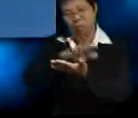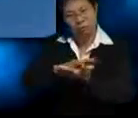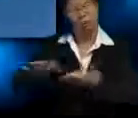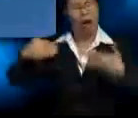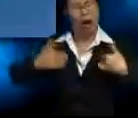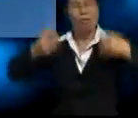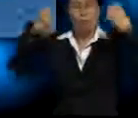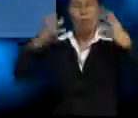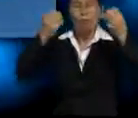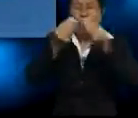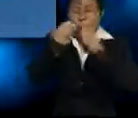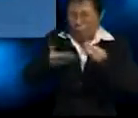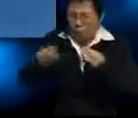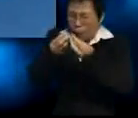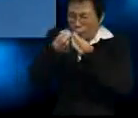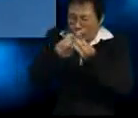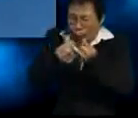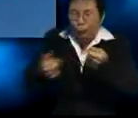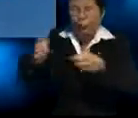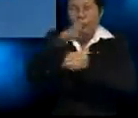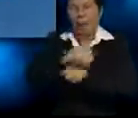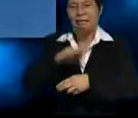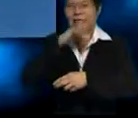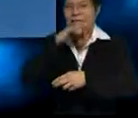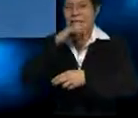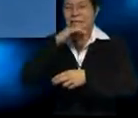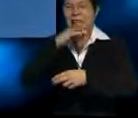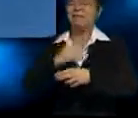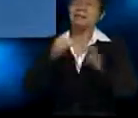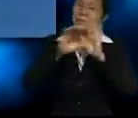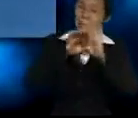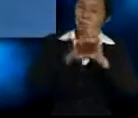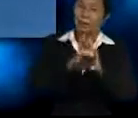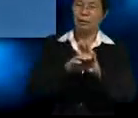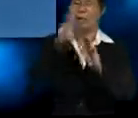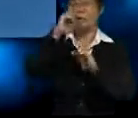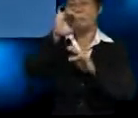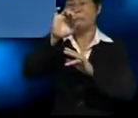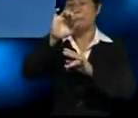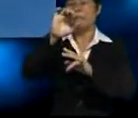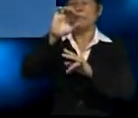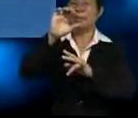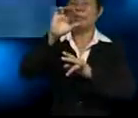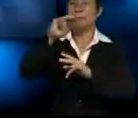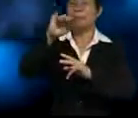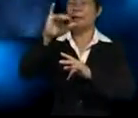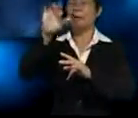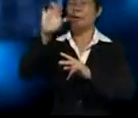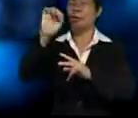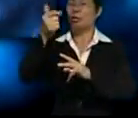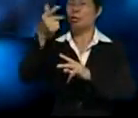have a lot of dissolved substances and dirt, such as microorganisms and